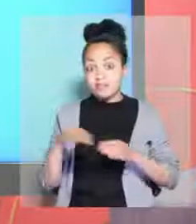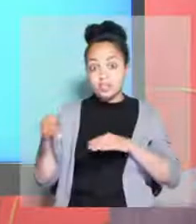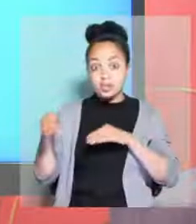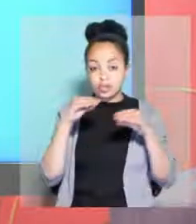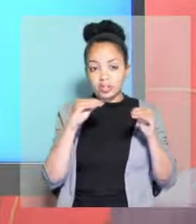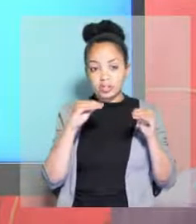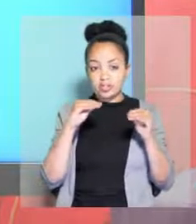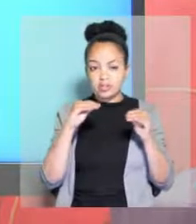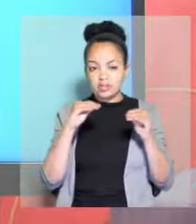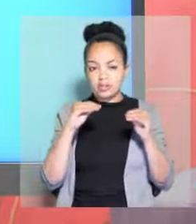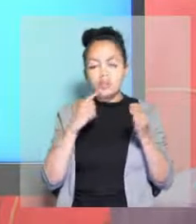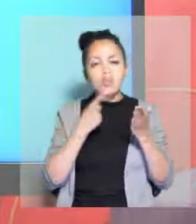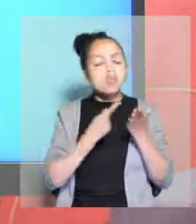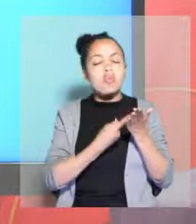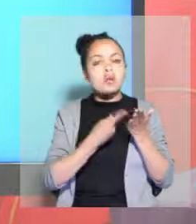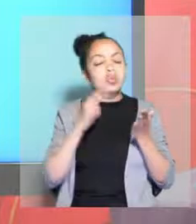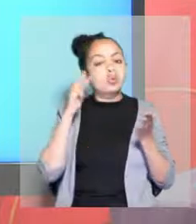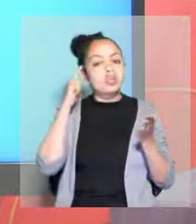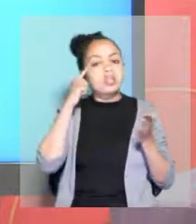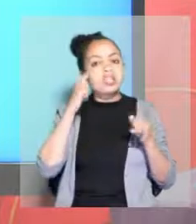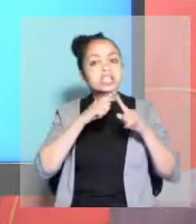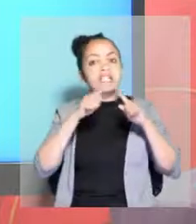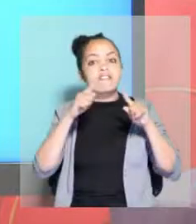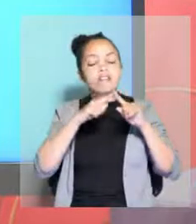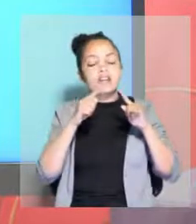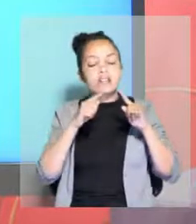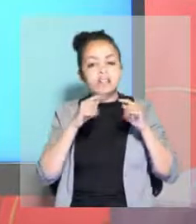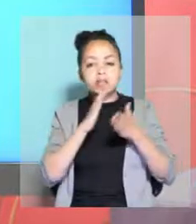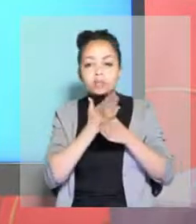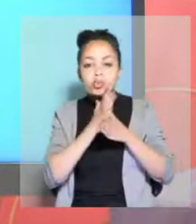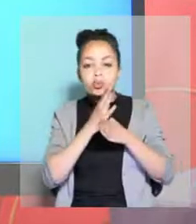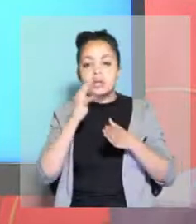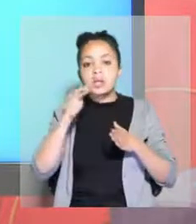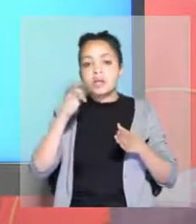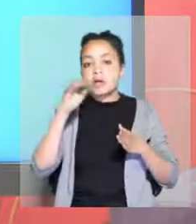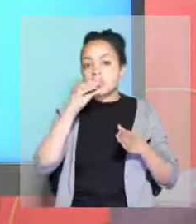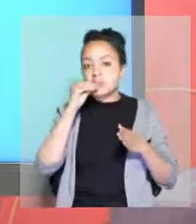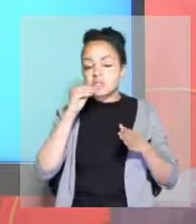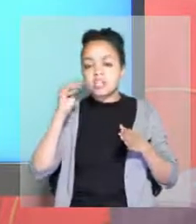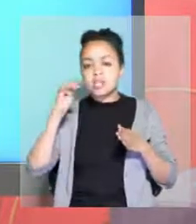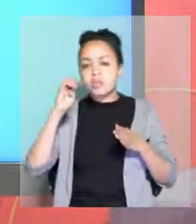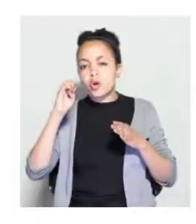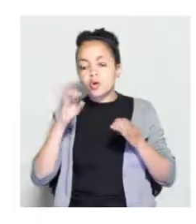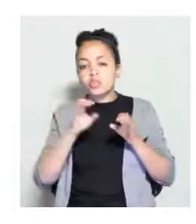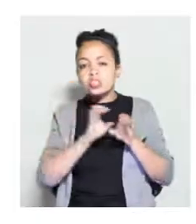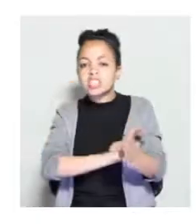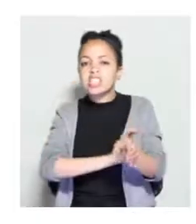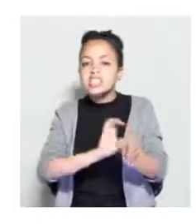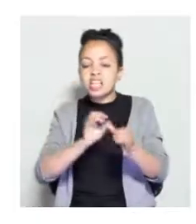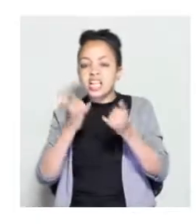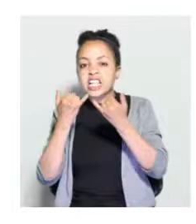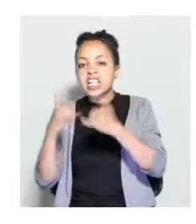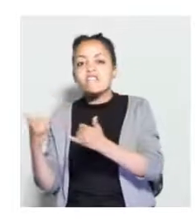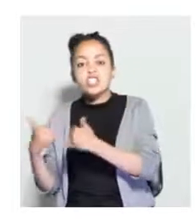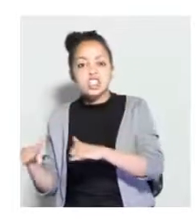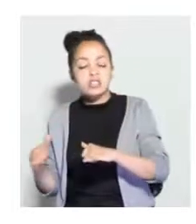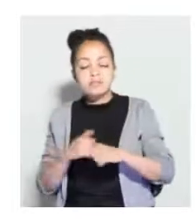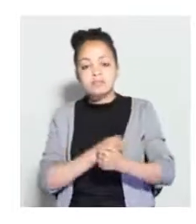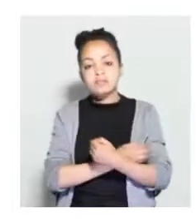Student, what do you think is a difference between mitosis and the meiosis cell division?